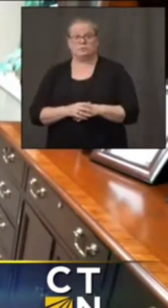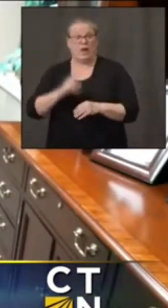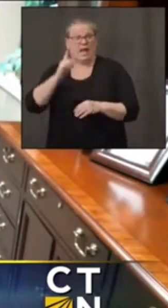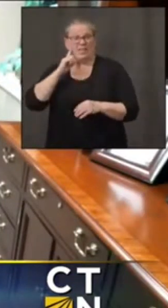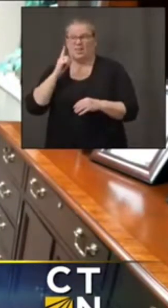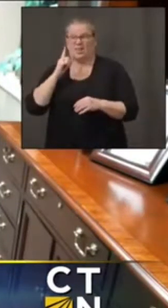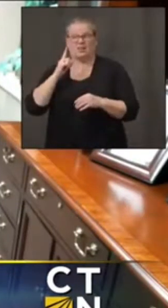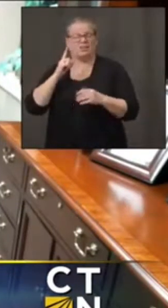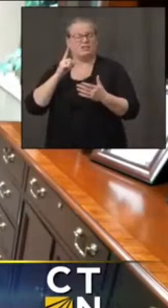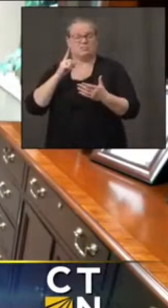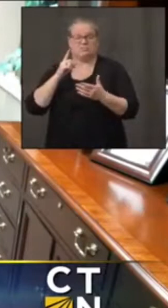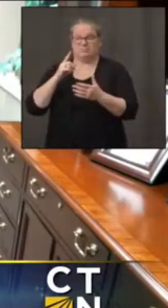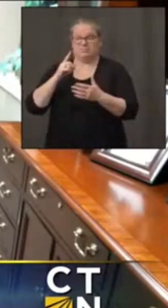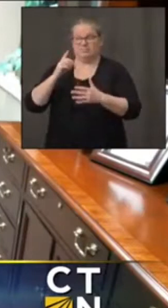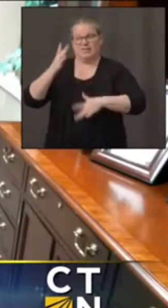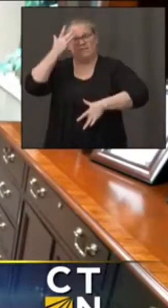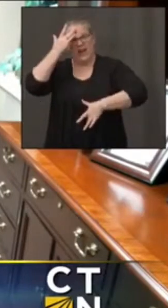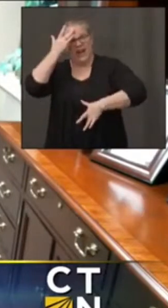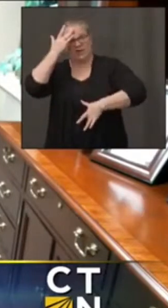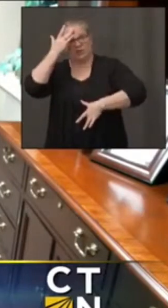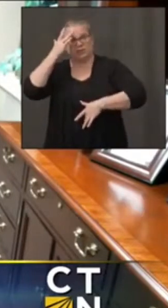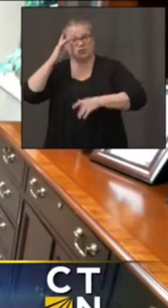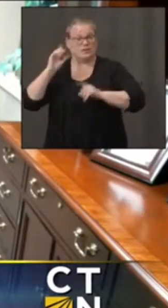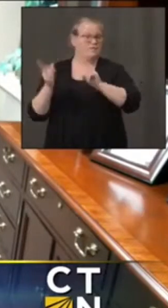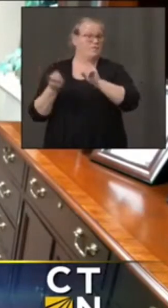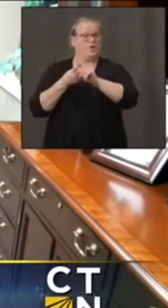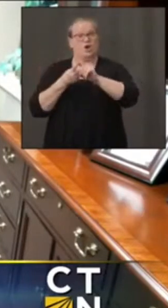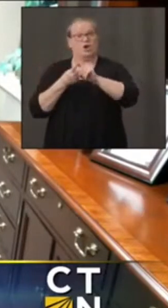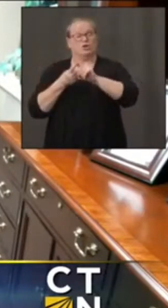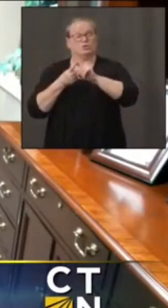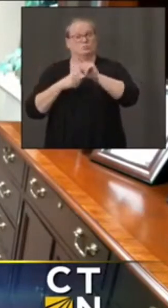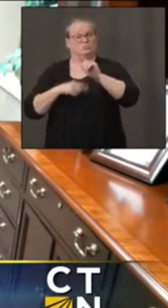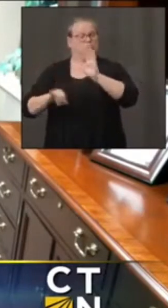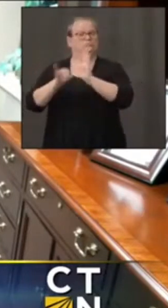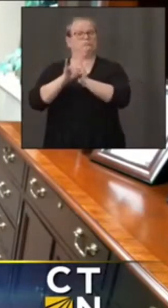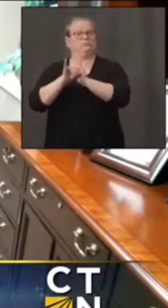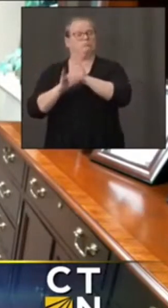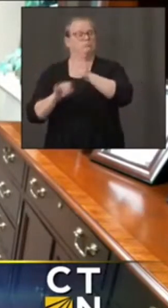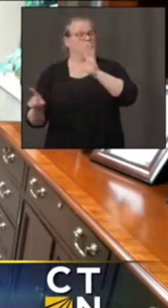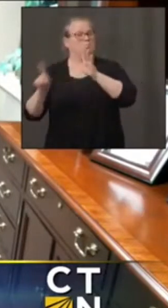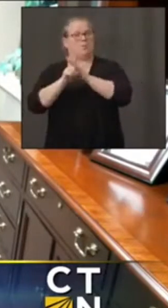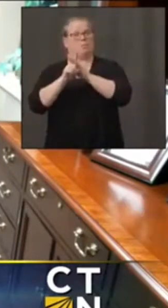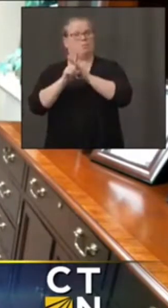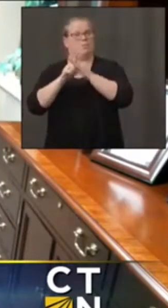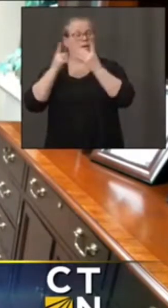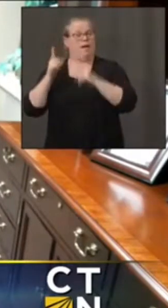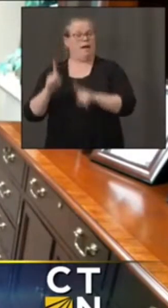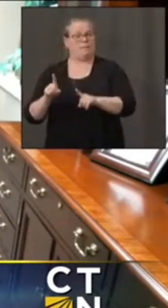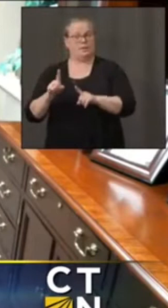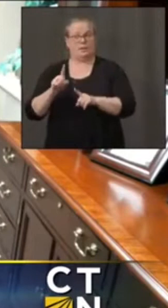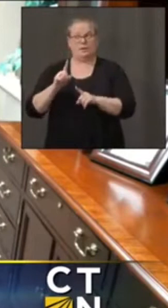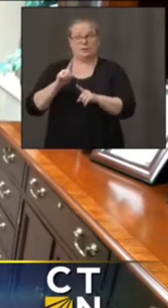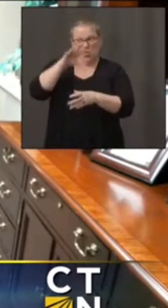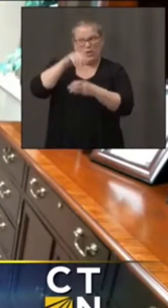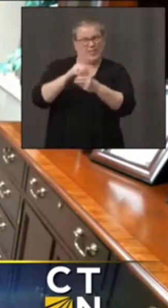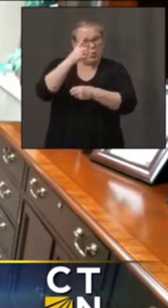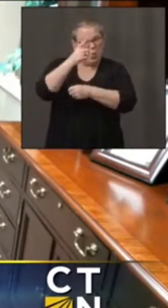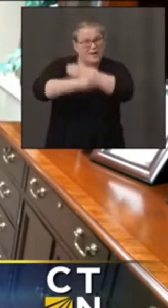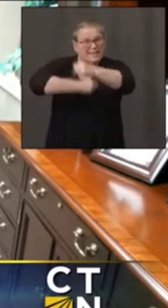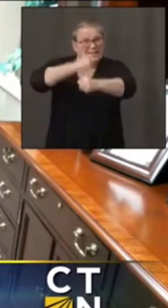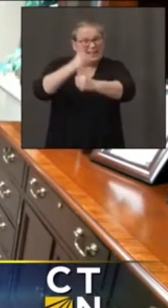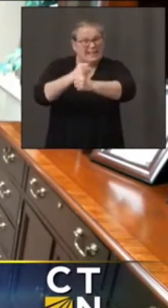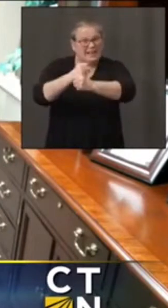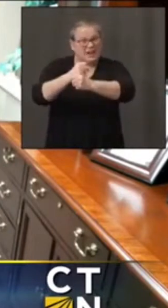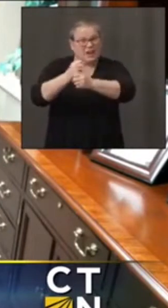year of the virus first, you know, being identified, we're actually talking about a vaccine. That's remarkable. You